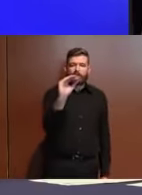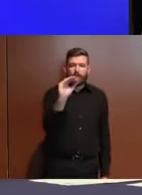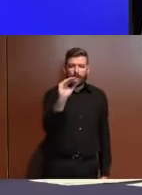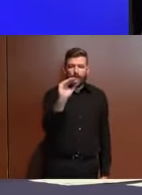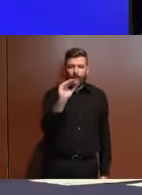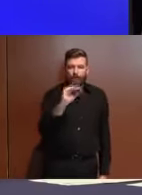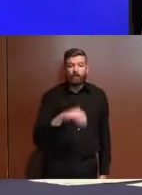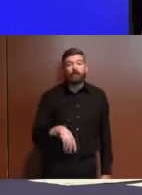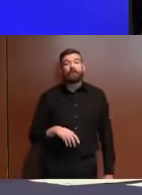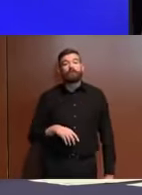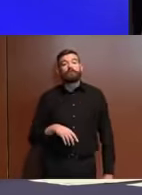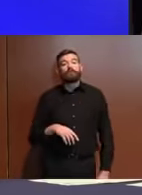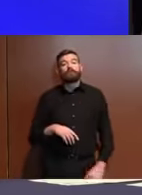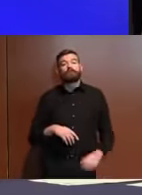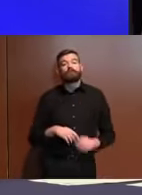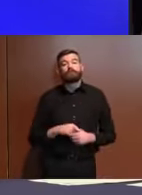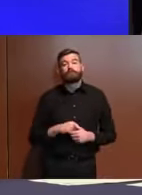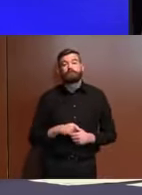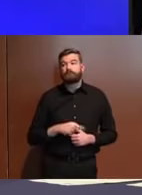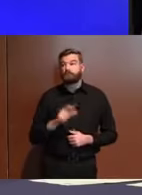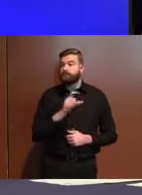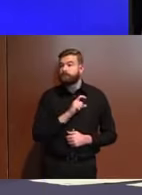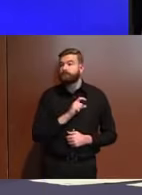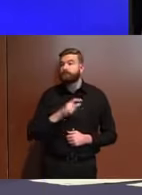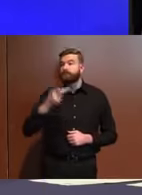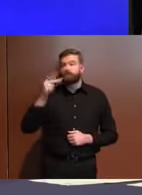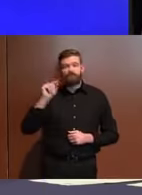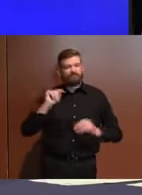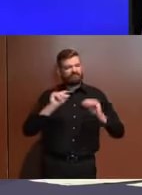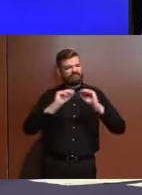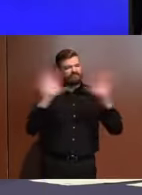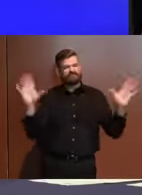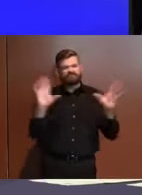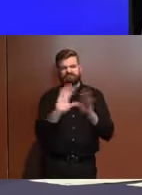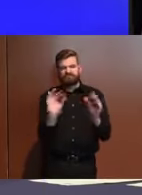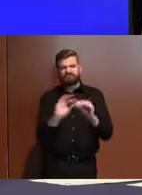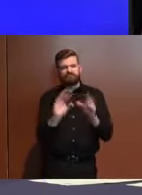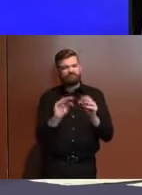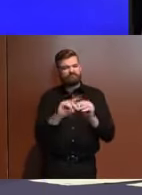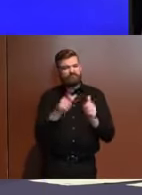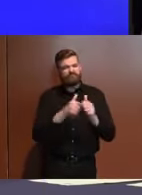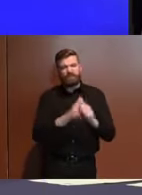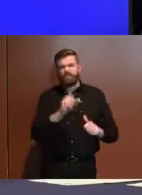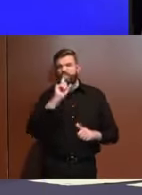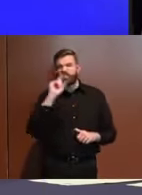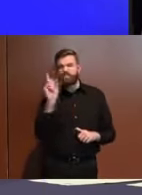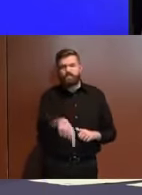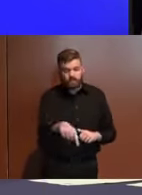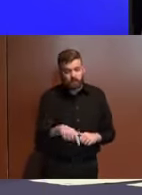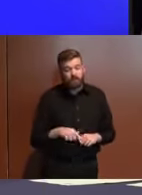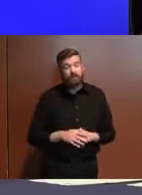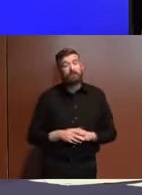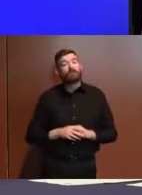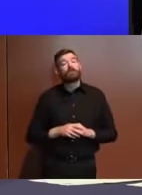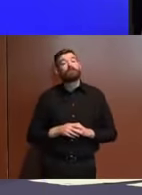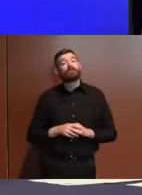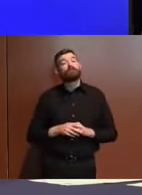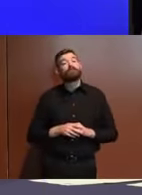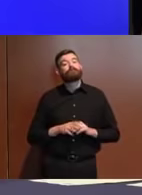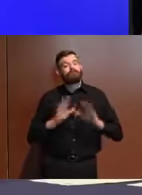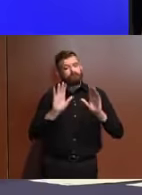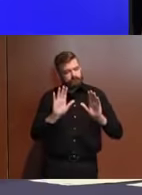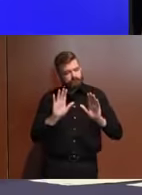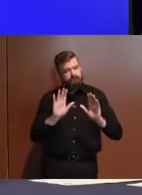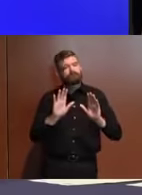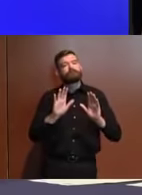we will be unwavering in enforcing that. There's some amount of education, in fairness. I hope that also goes to